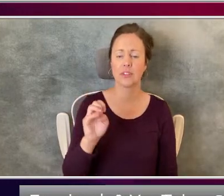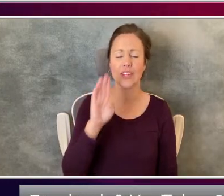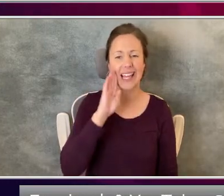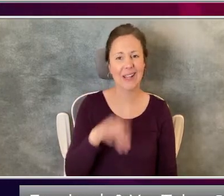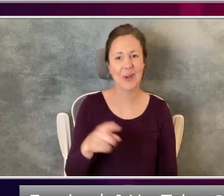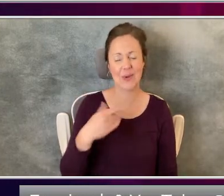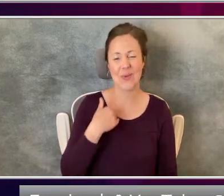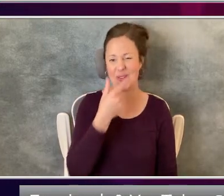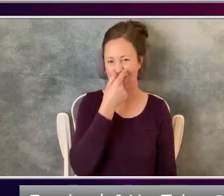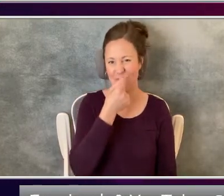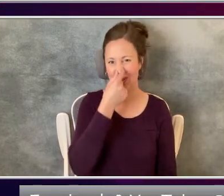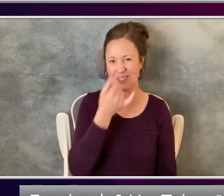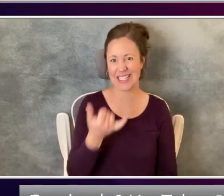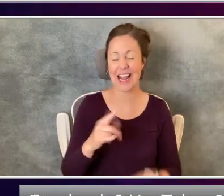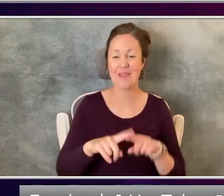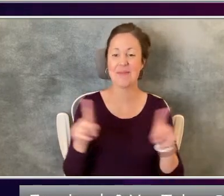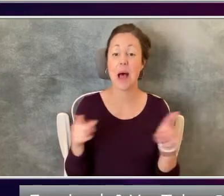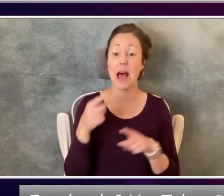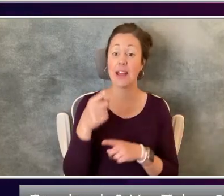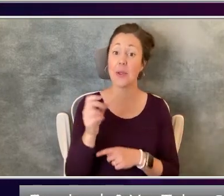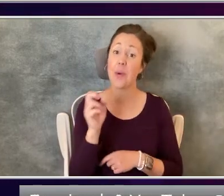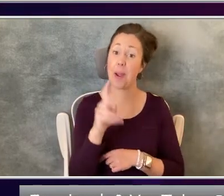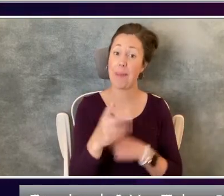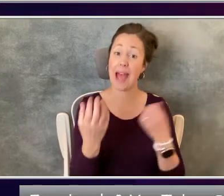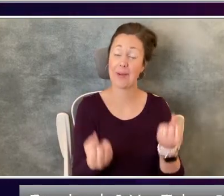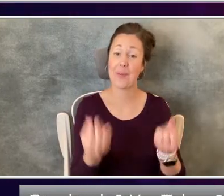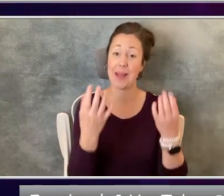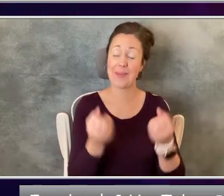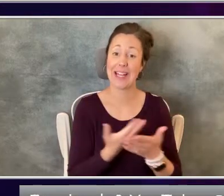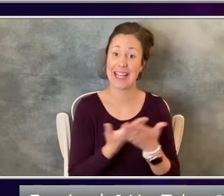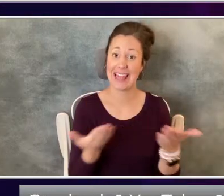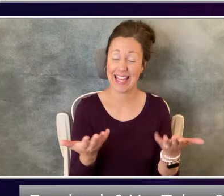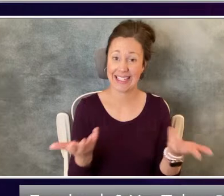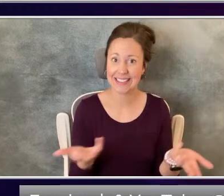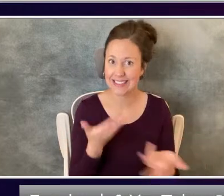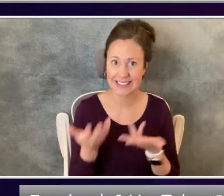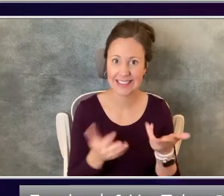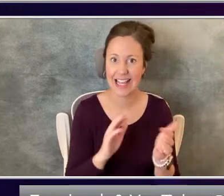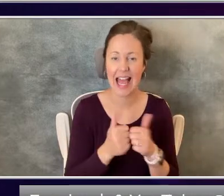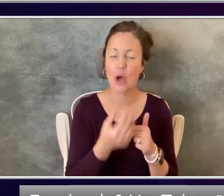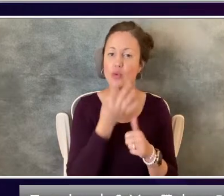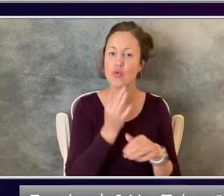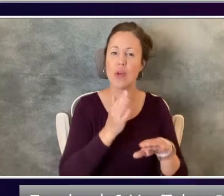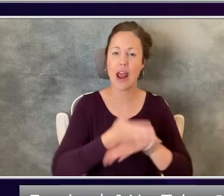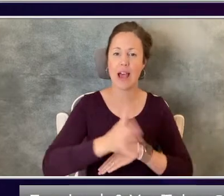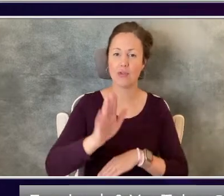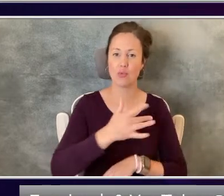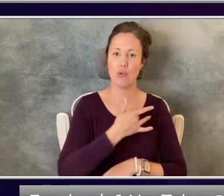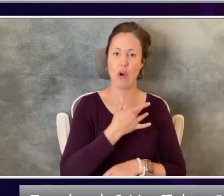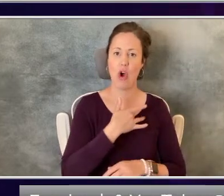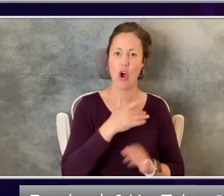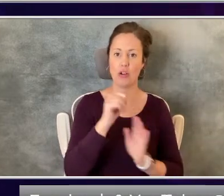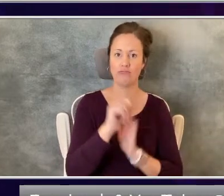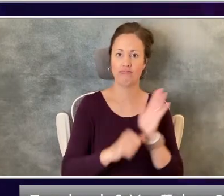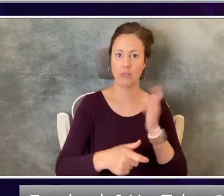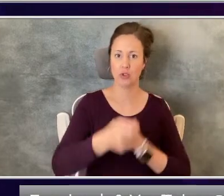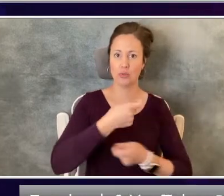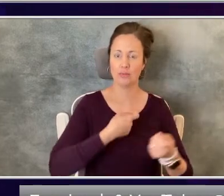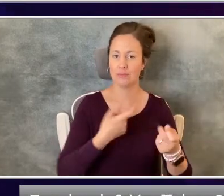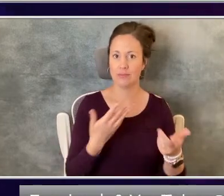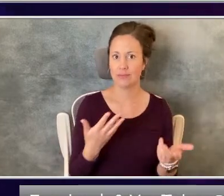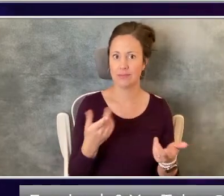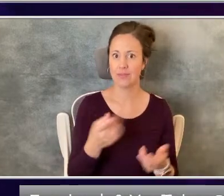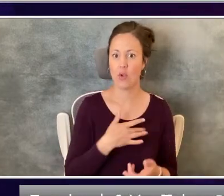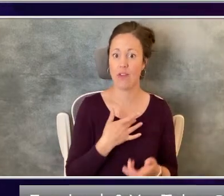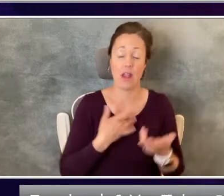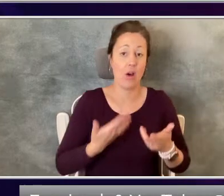today. However, you're back to doing so many things. How soon after your heart transplant did you feel like, wow, I got my